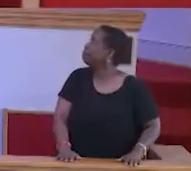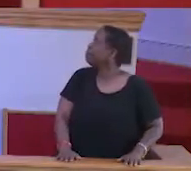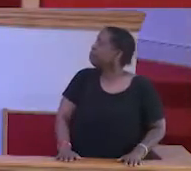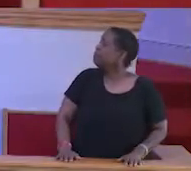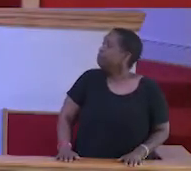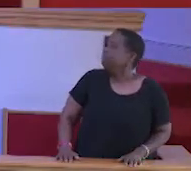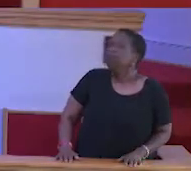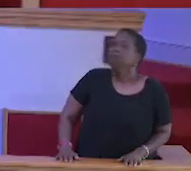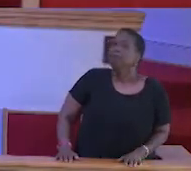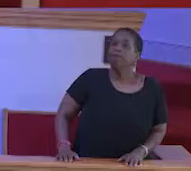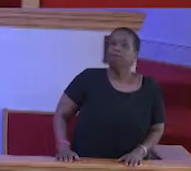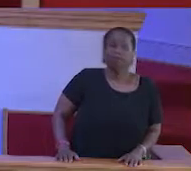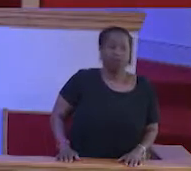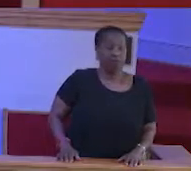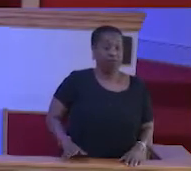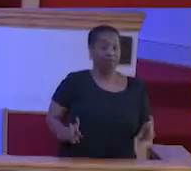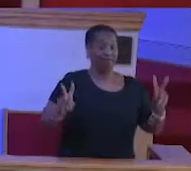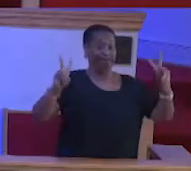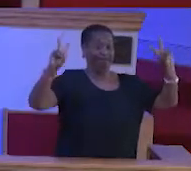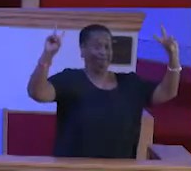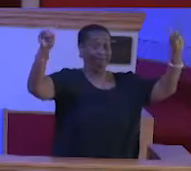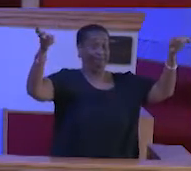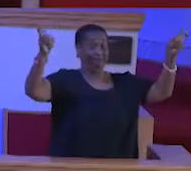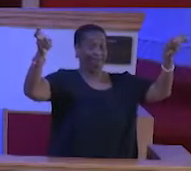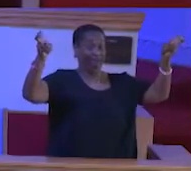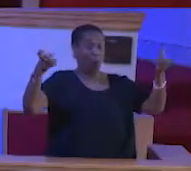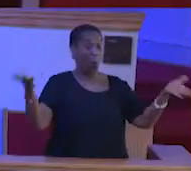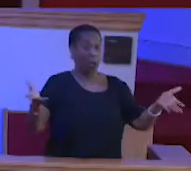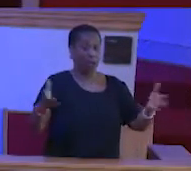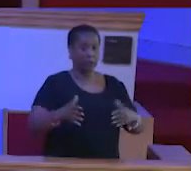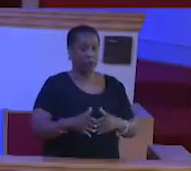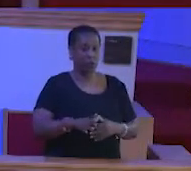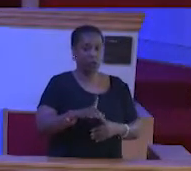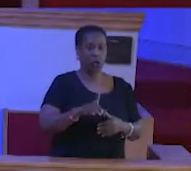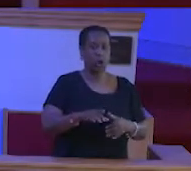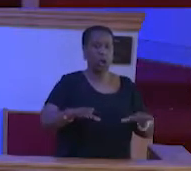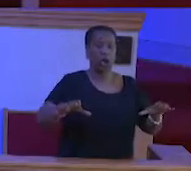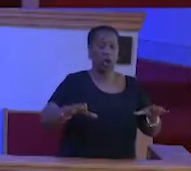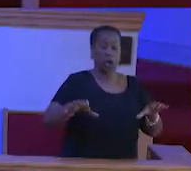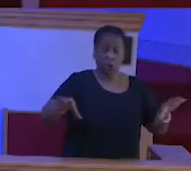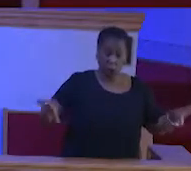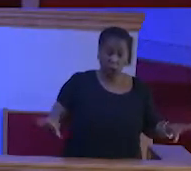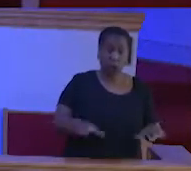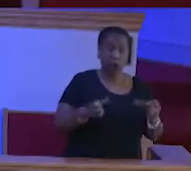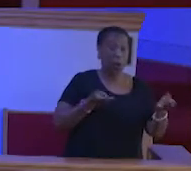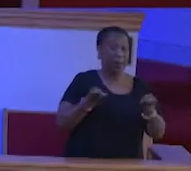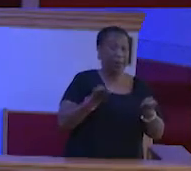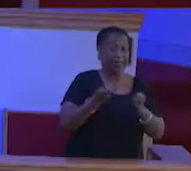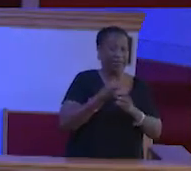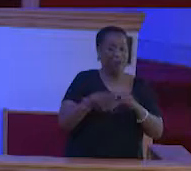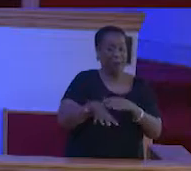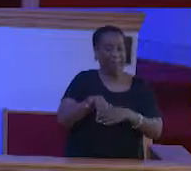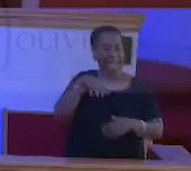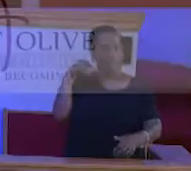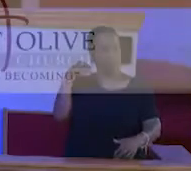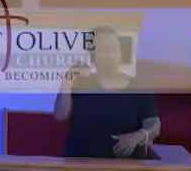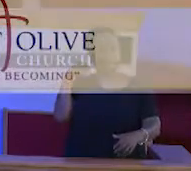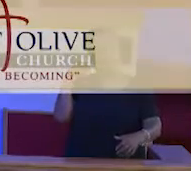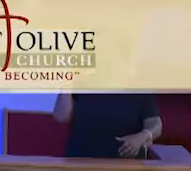The title that goes with the text is simply this: doing ministry from the outside